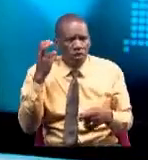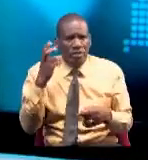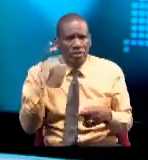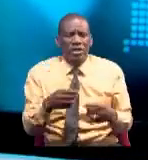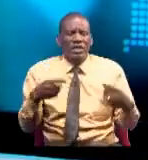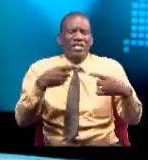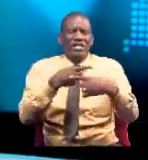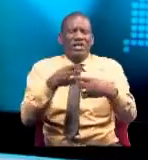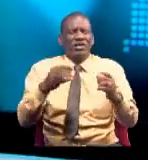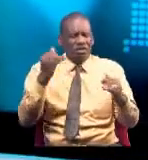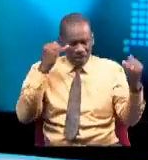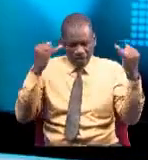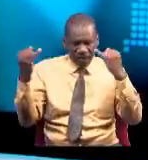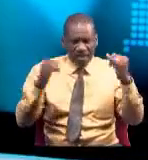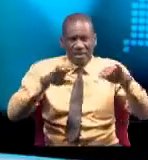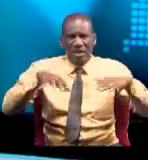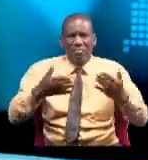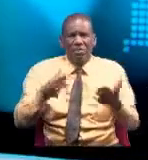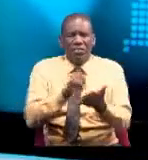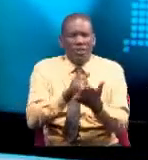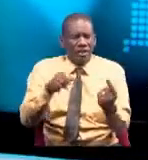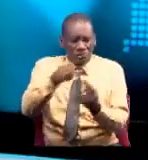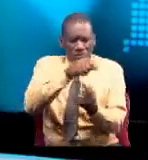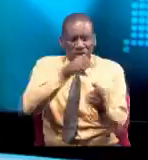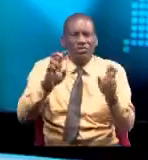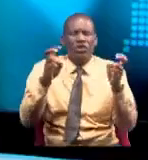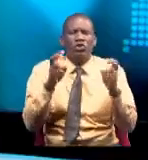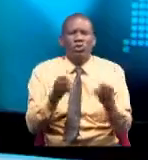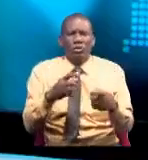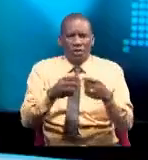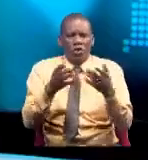the different views with regard to that particular